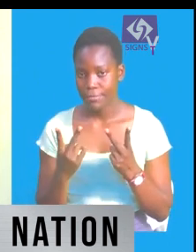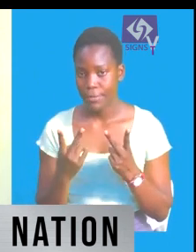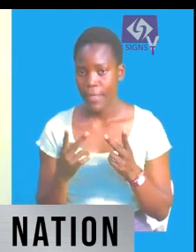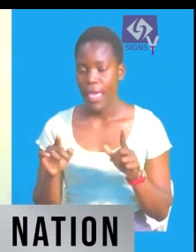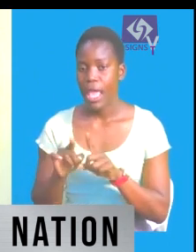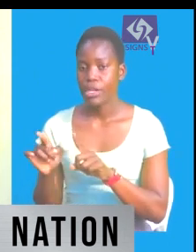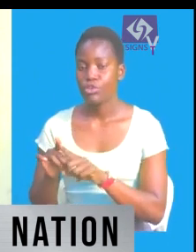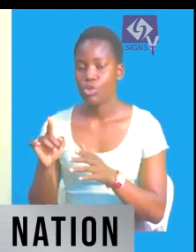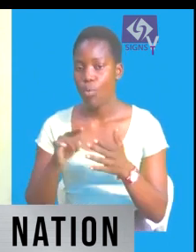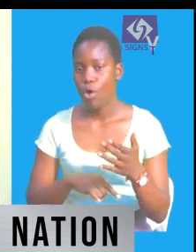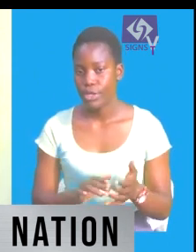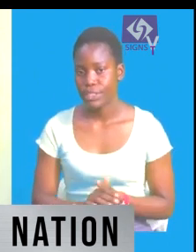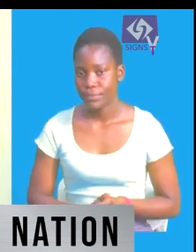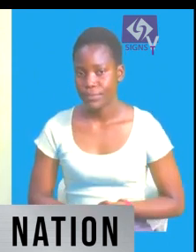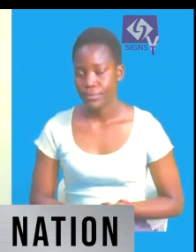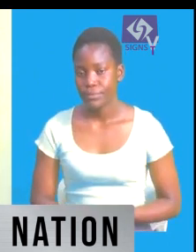what